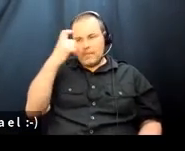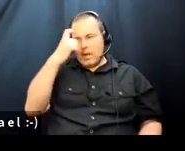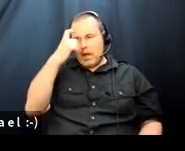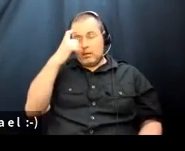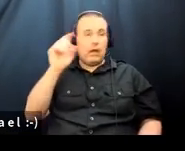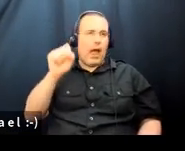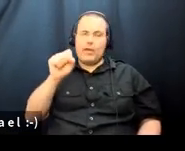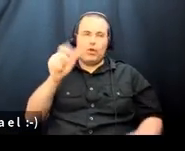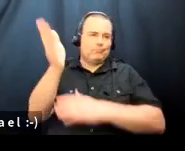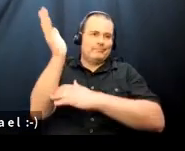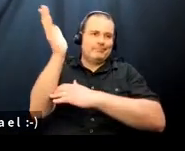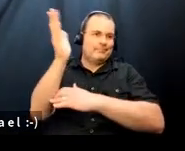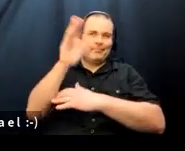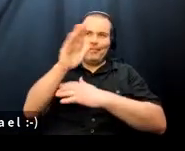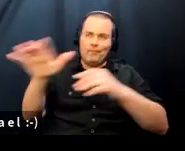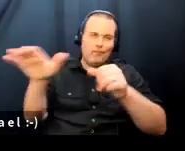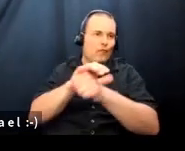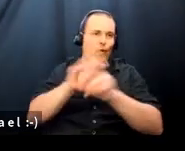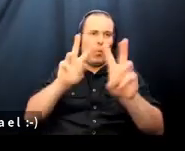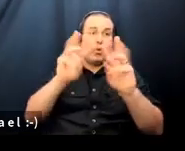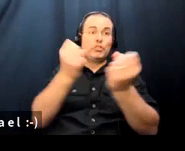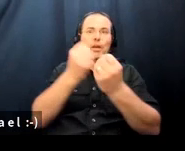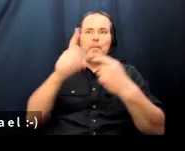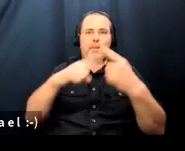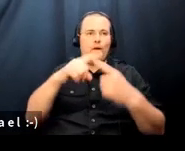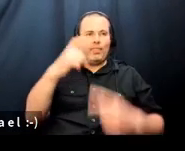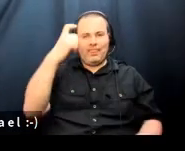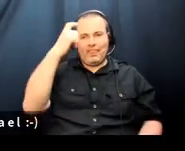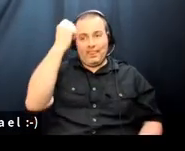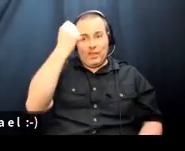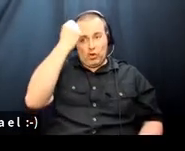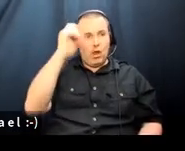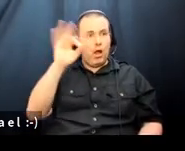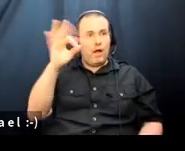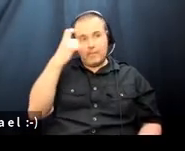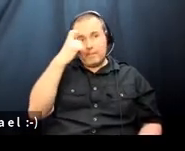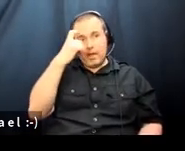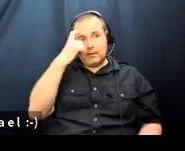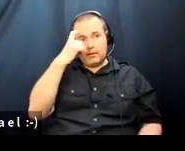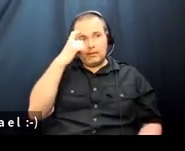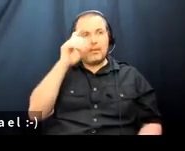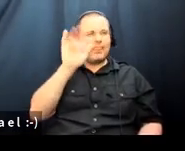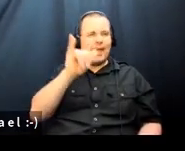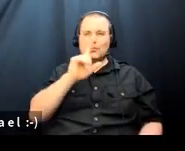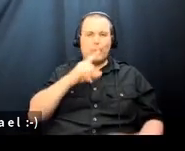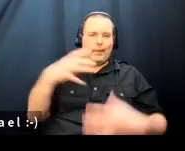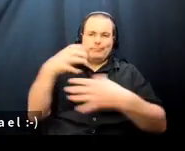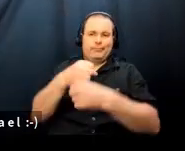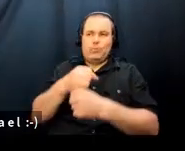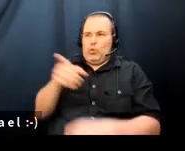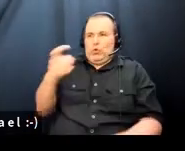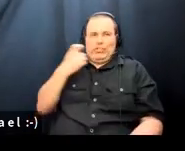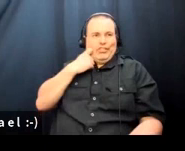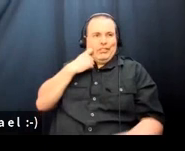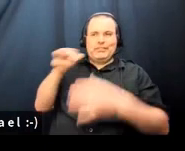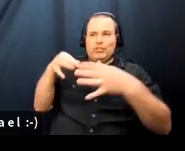entire workshop on theory of mind, but theory of mind is essentially what you just described. It's